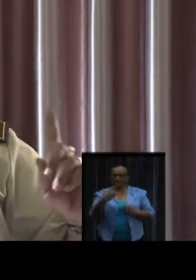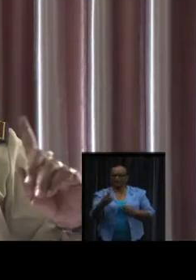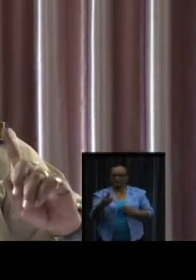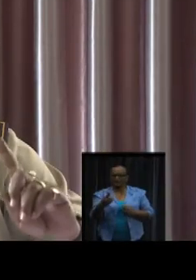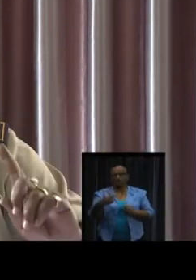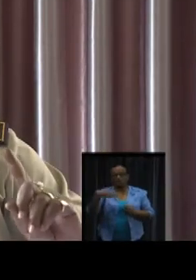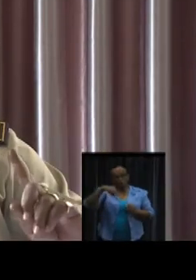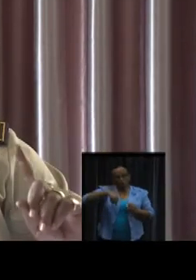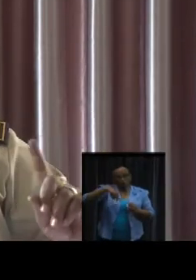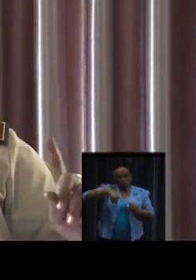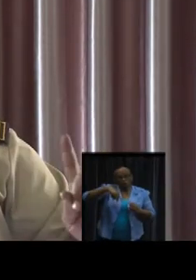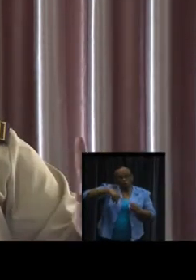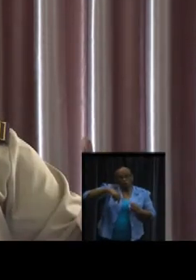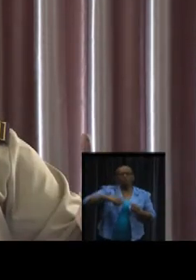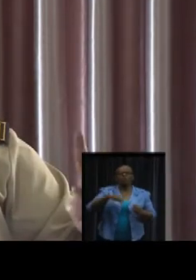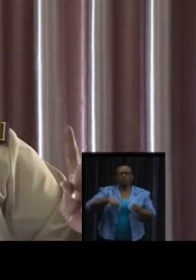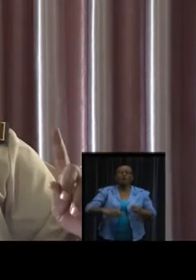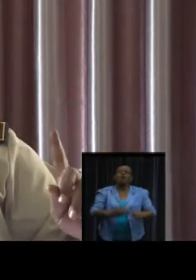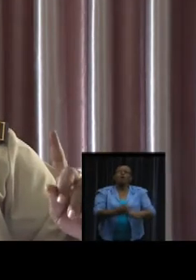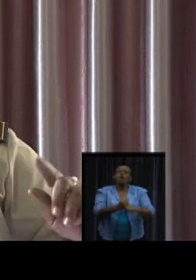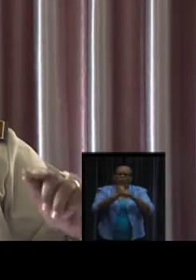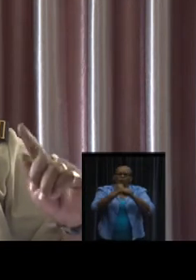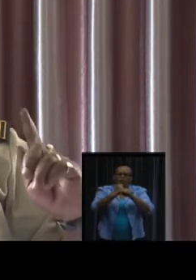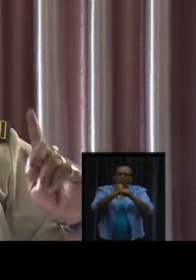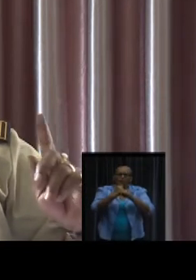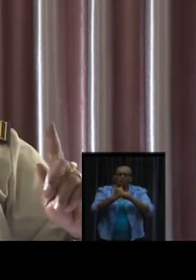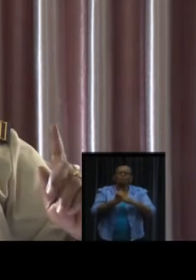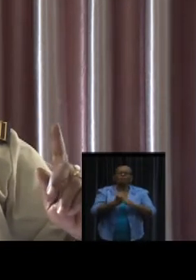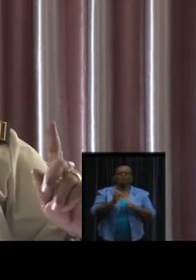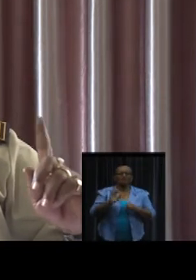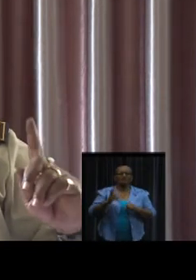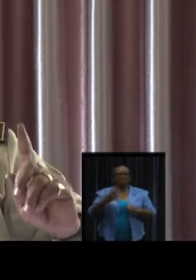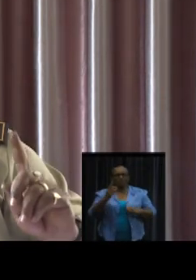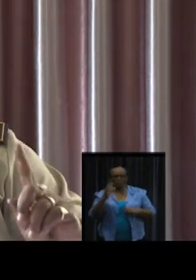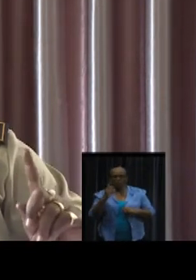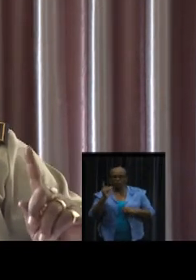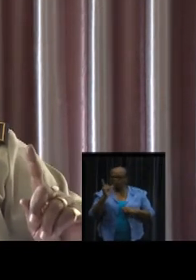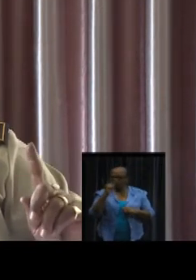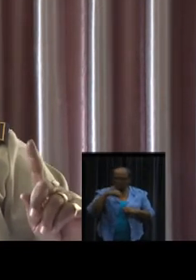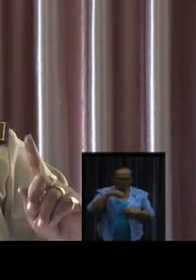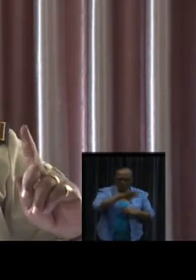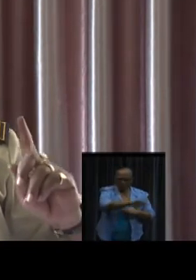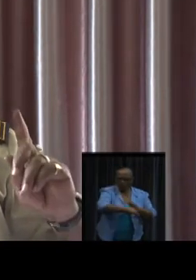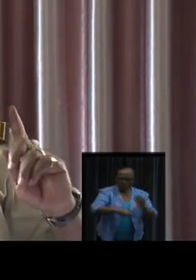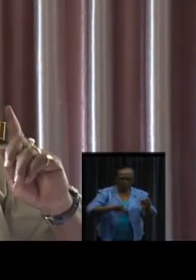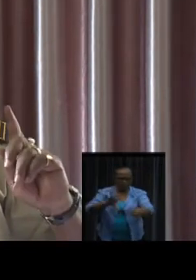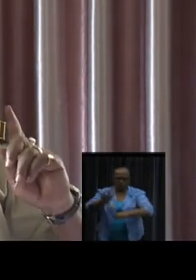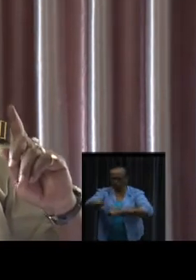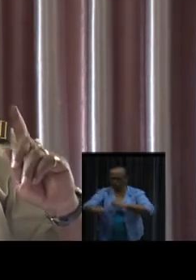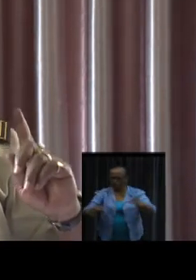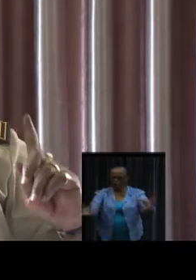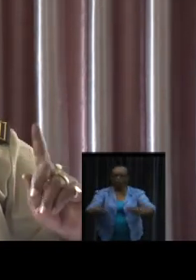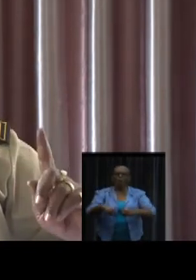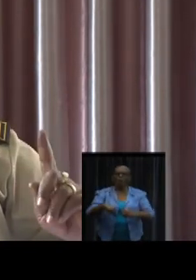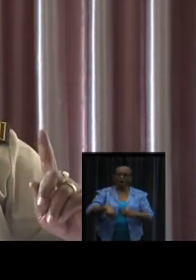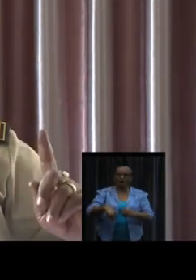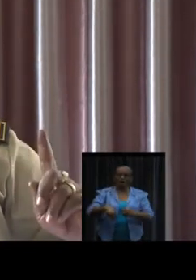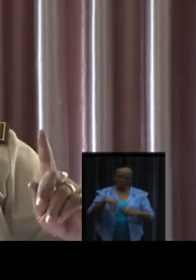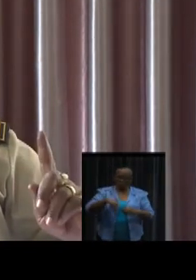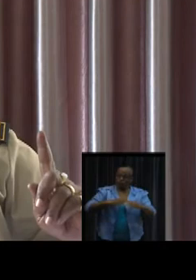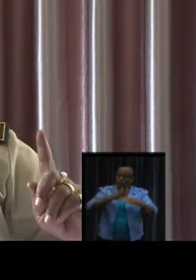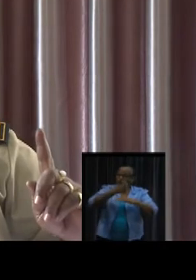Monday, said Polak. Currently, the local people have been assisted with the collection of bulk